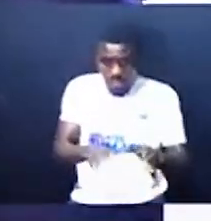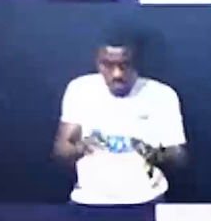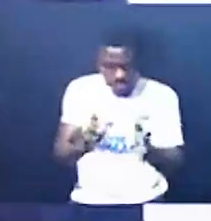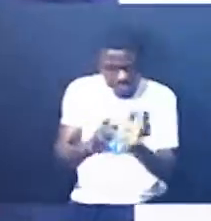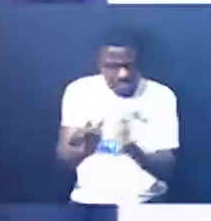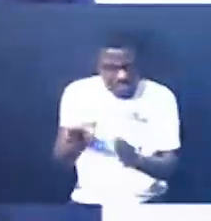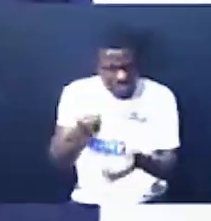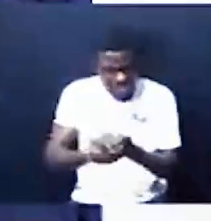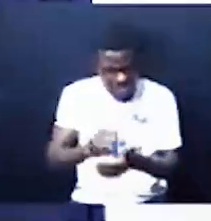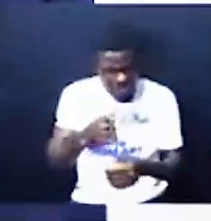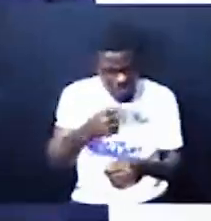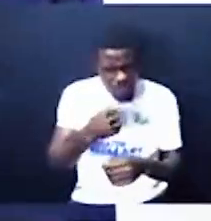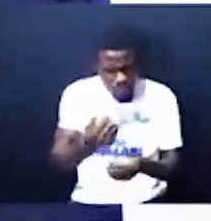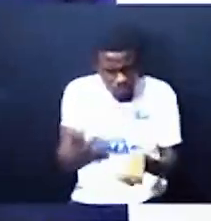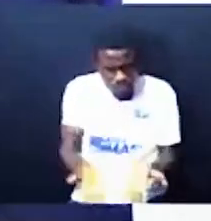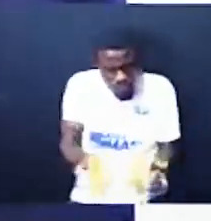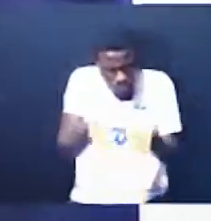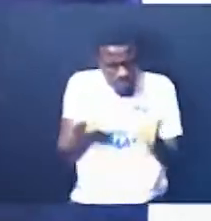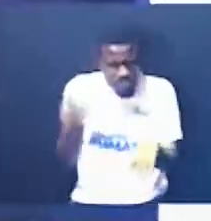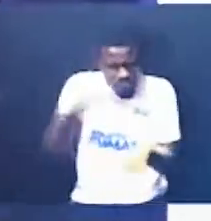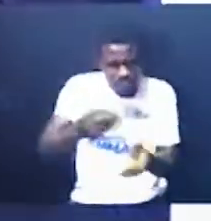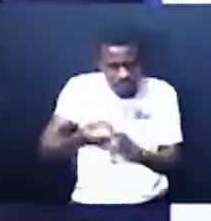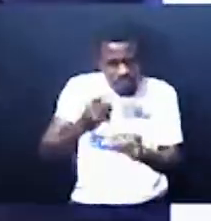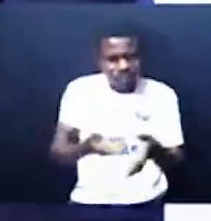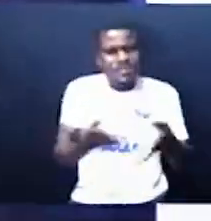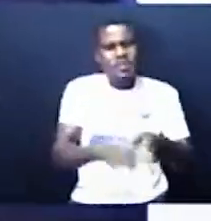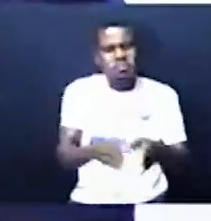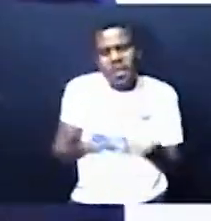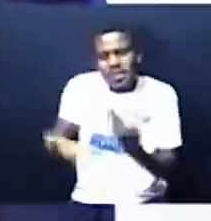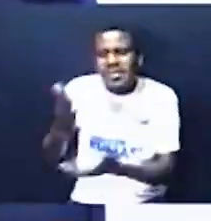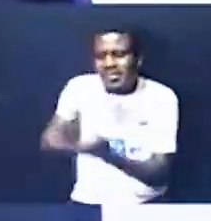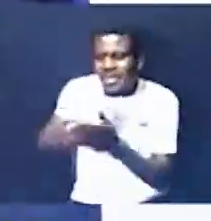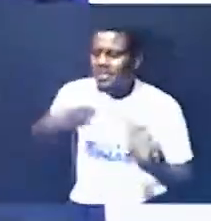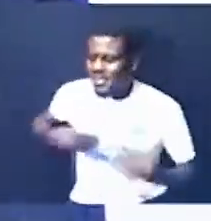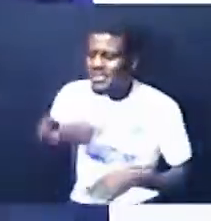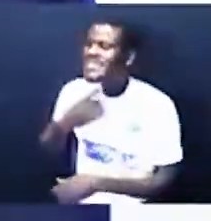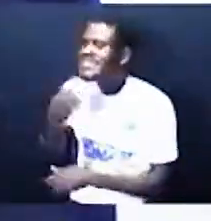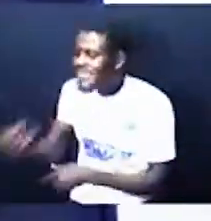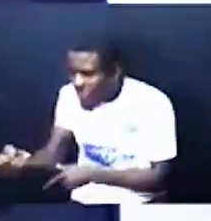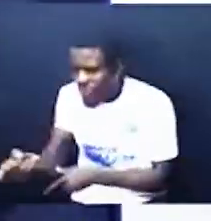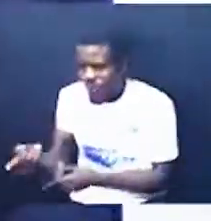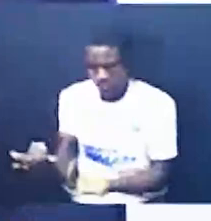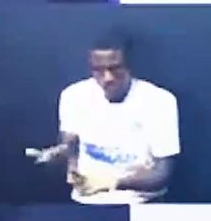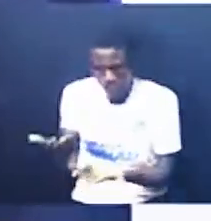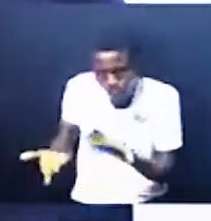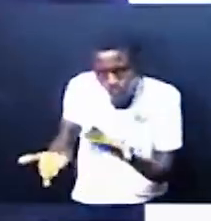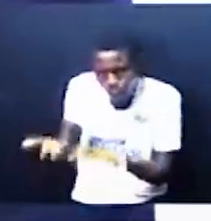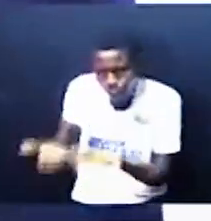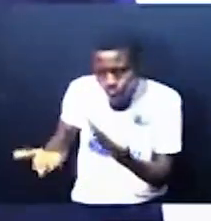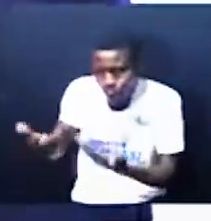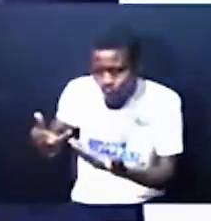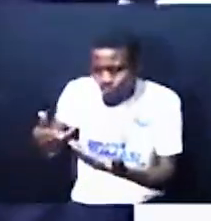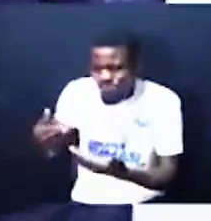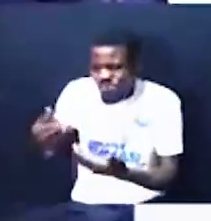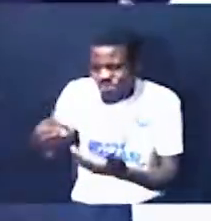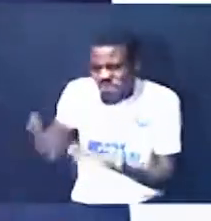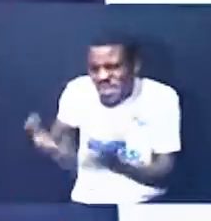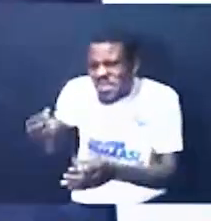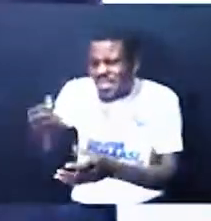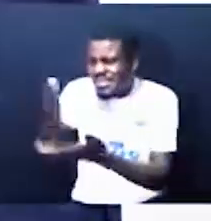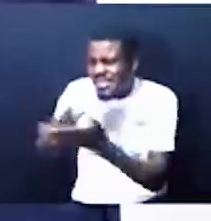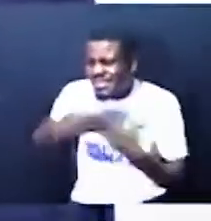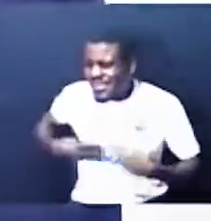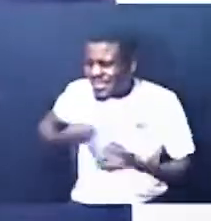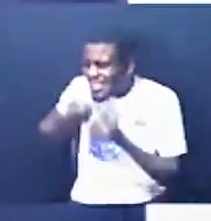Maybe someone might have told her how Jesus raised Lazarus from the